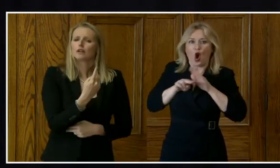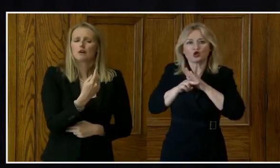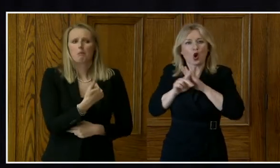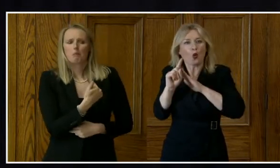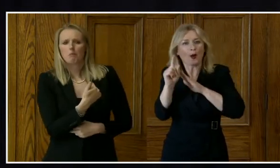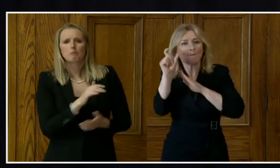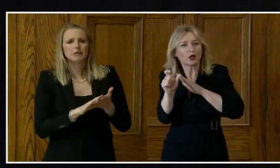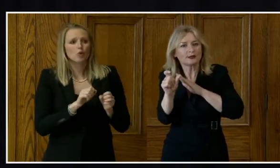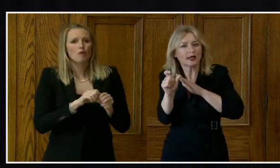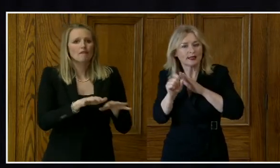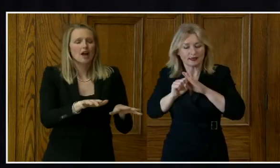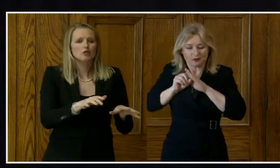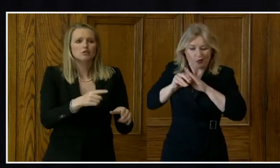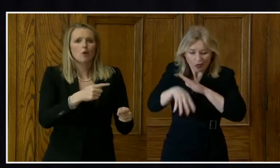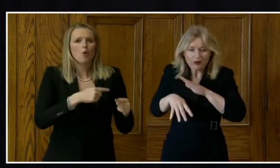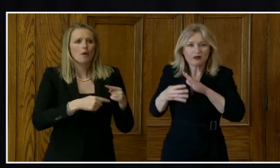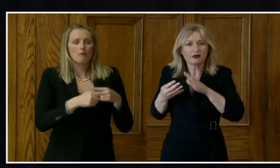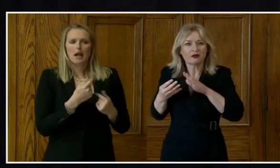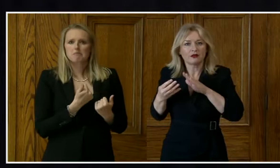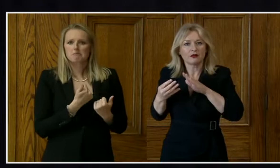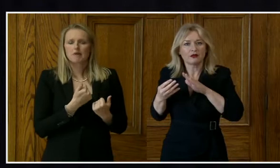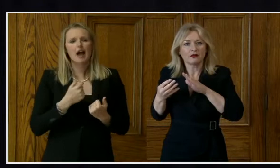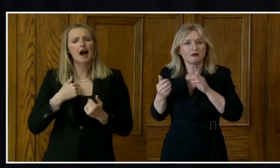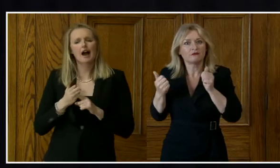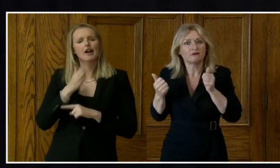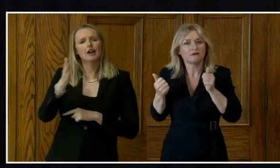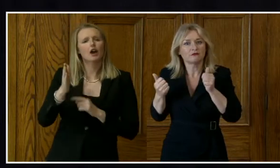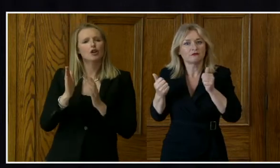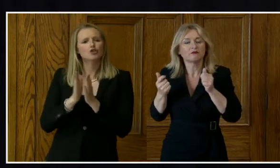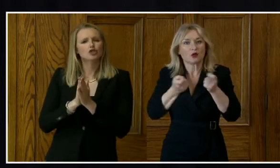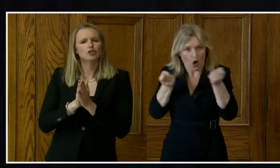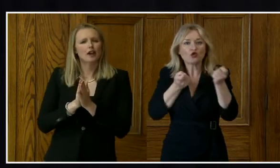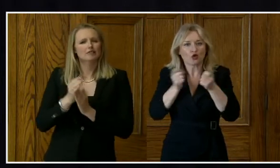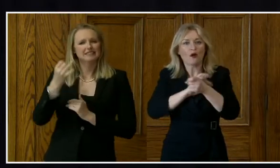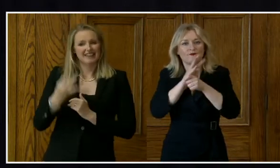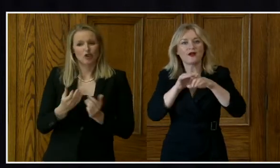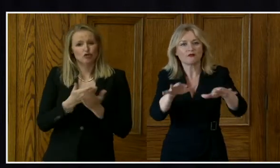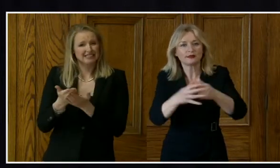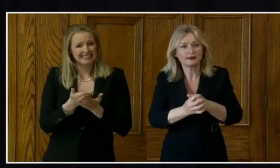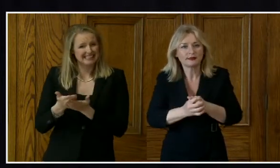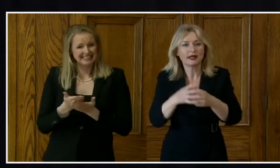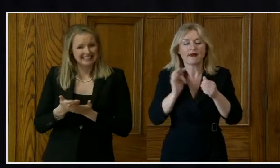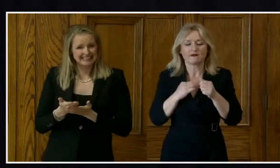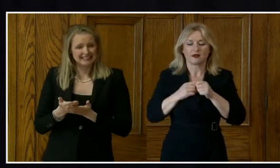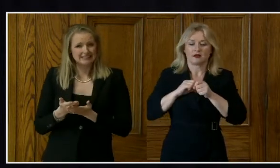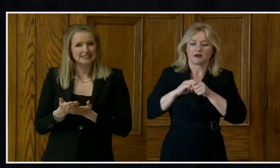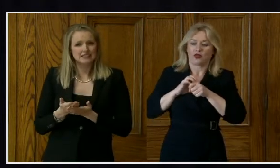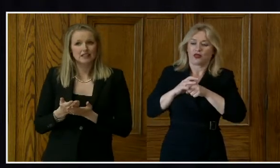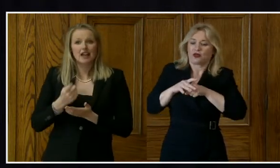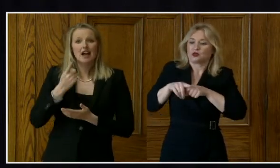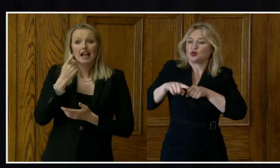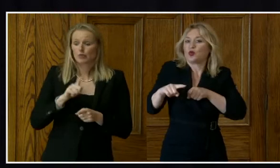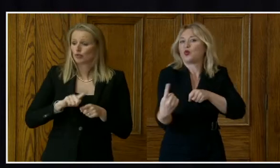know, I attend a church, for example, where there's 700 seats in it. If we can facilitate, you